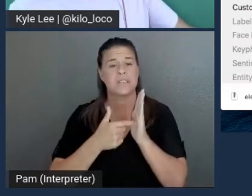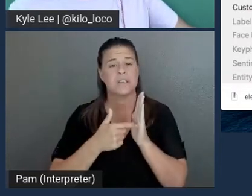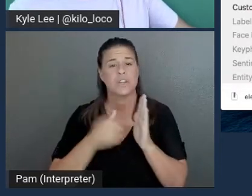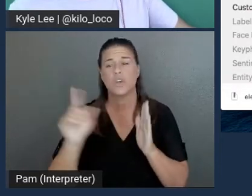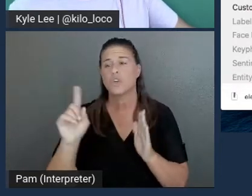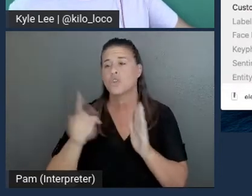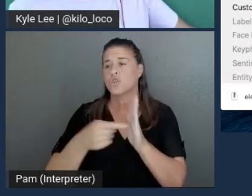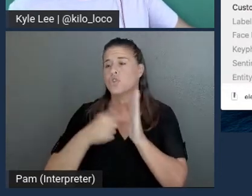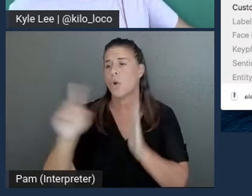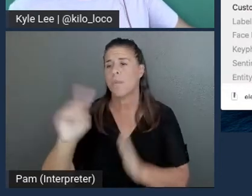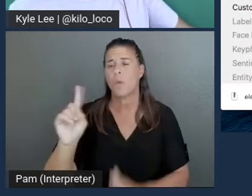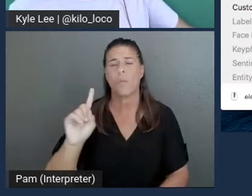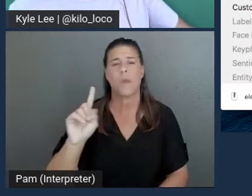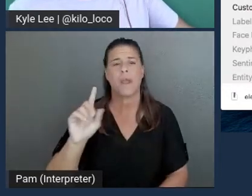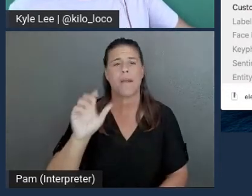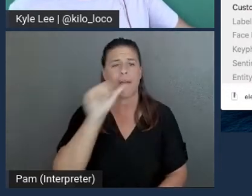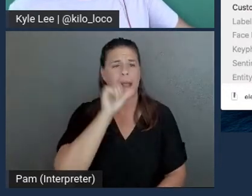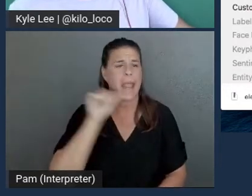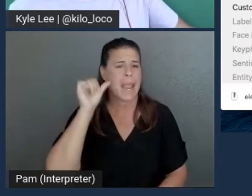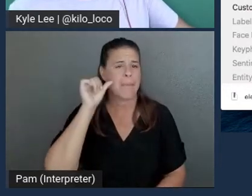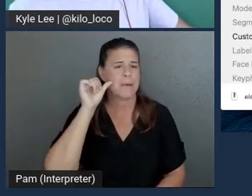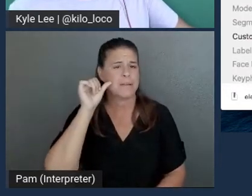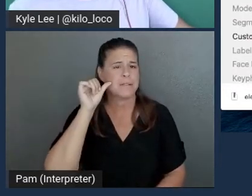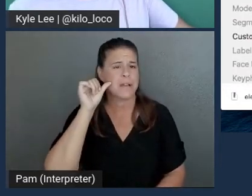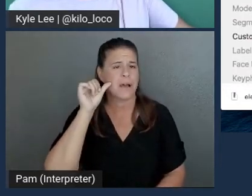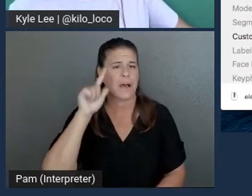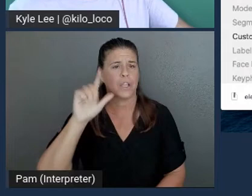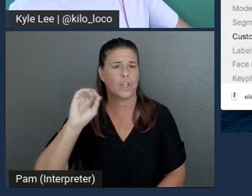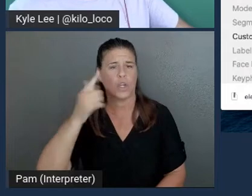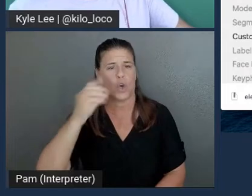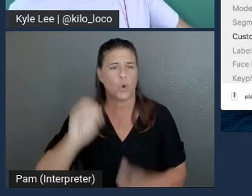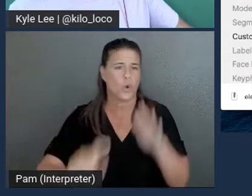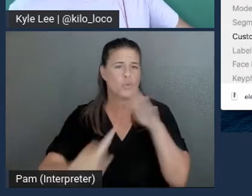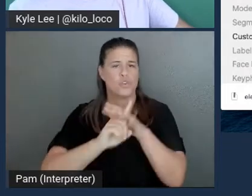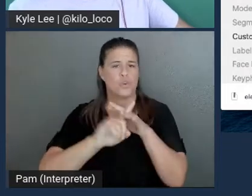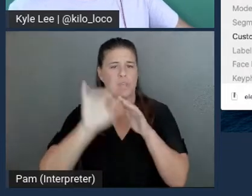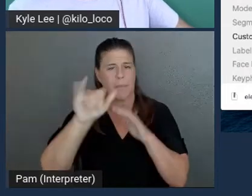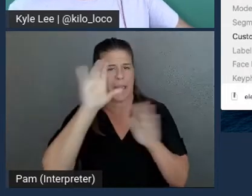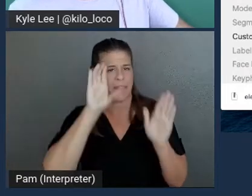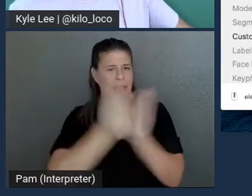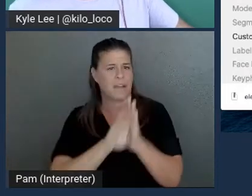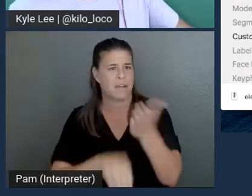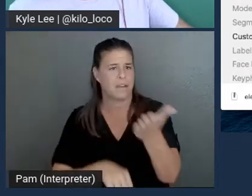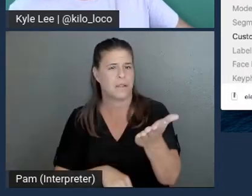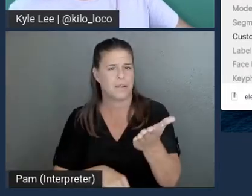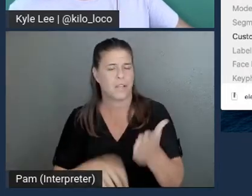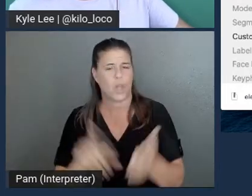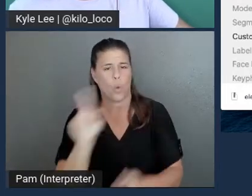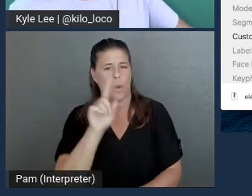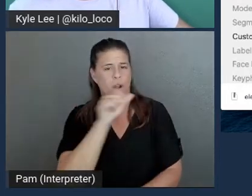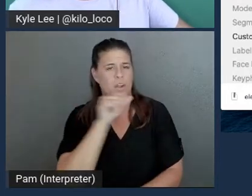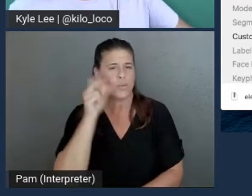where the Amazon logo shows up in this image, in this video.